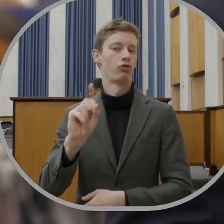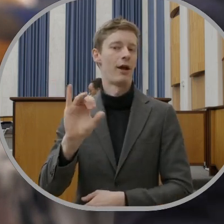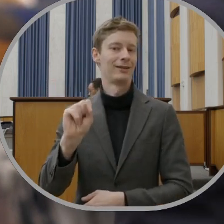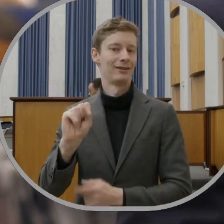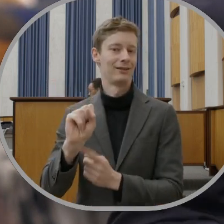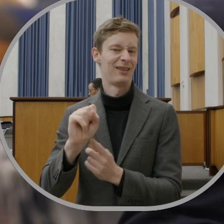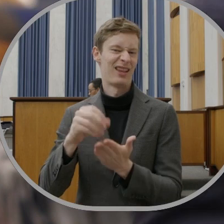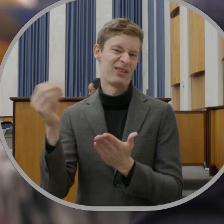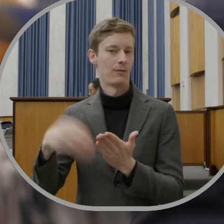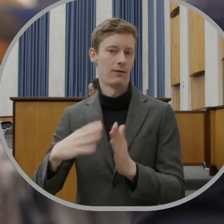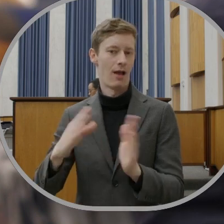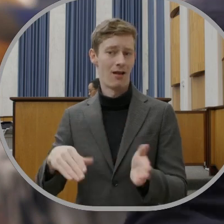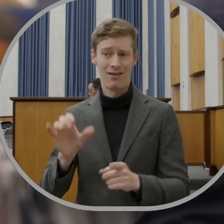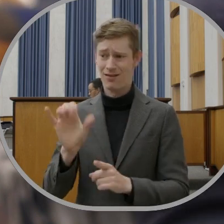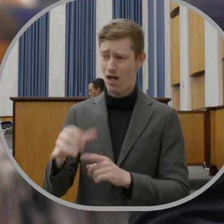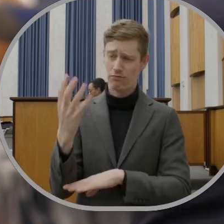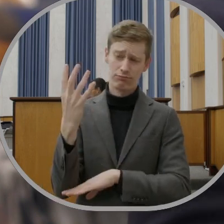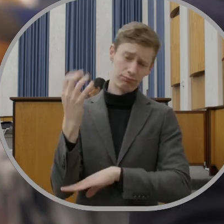is